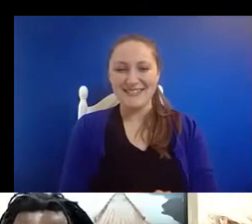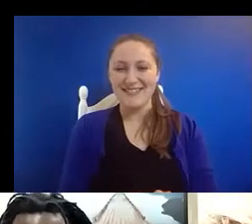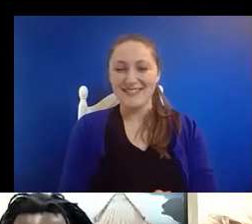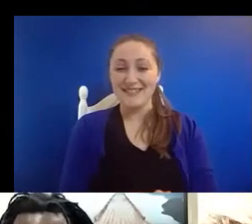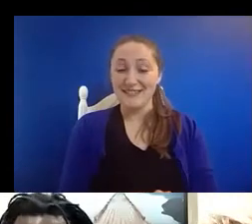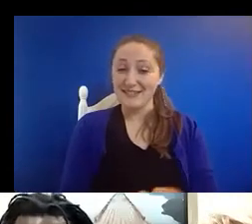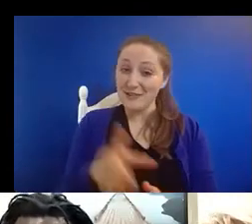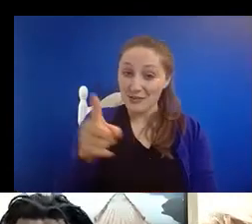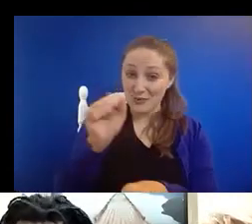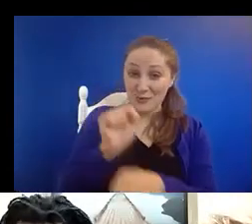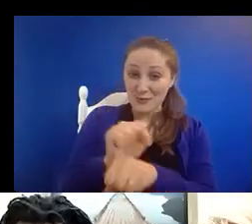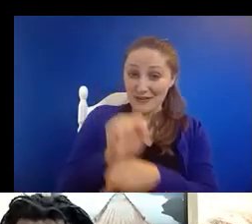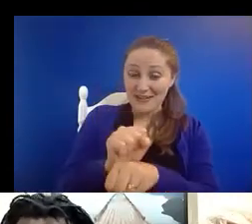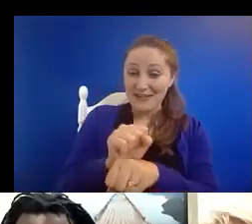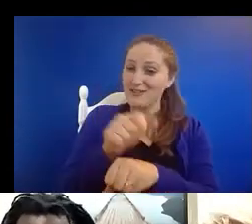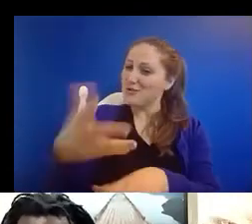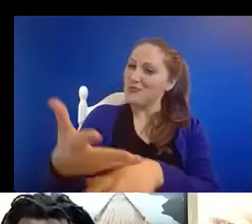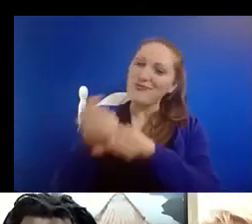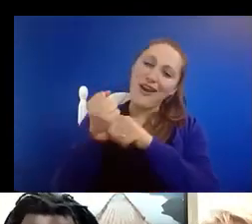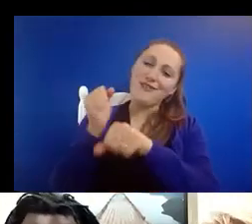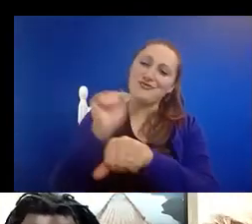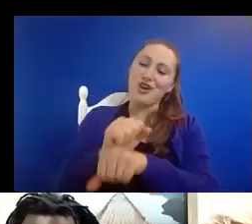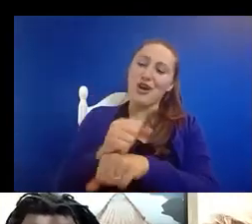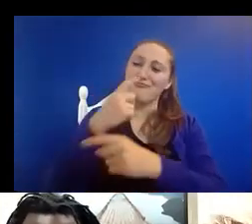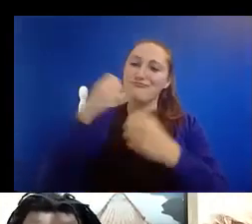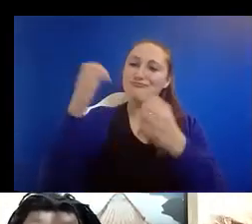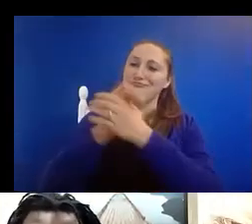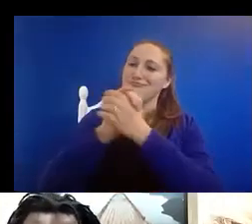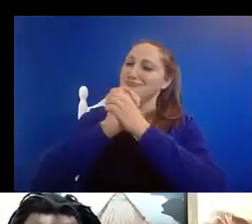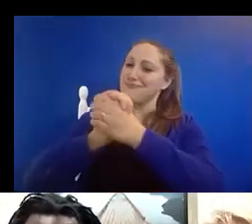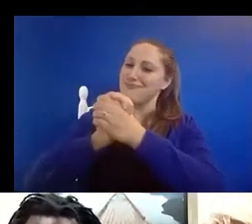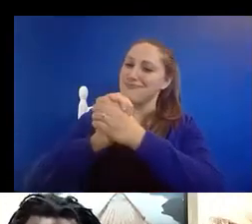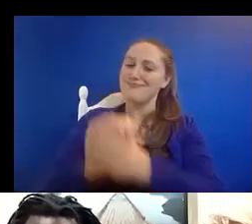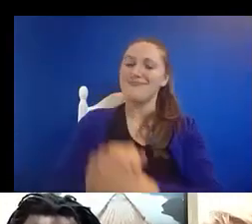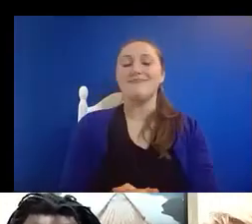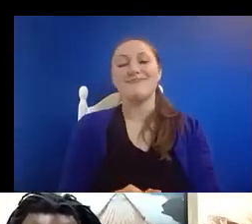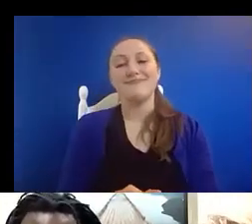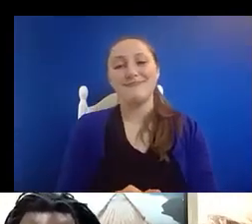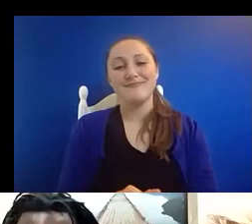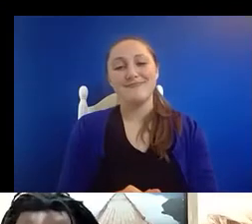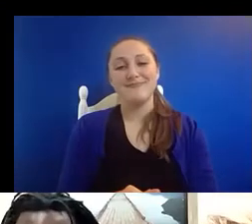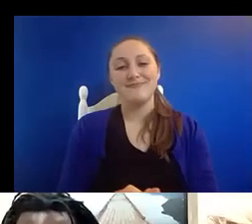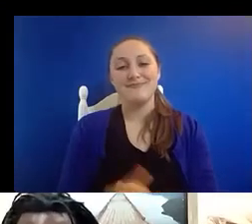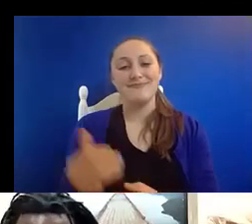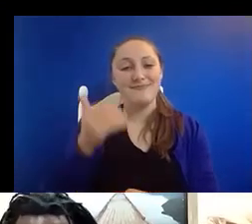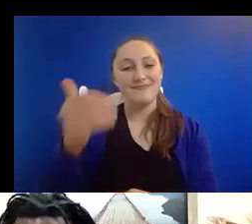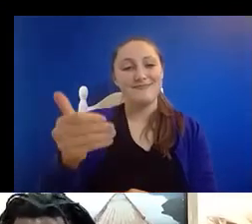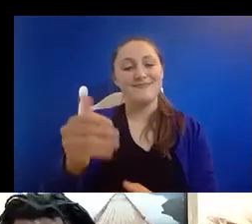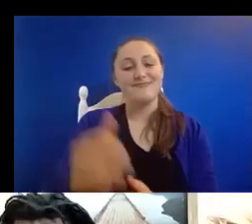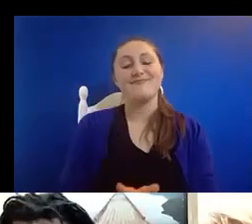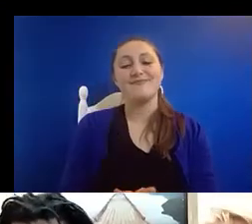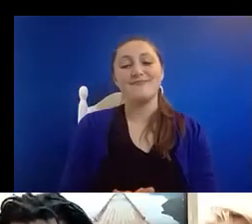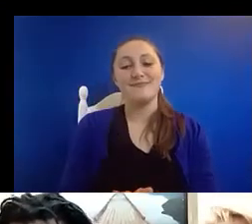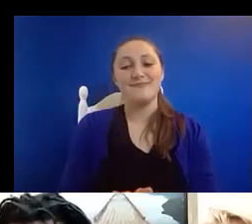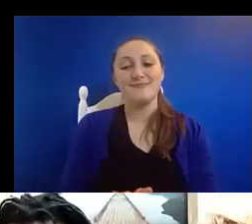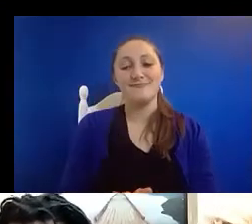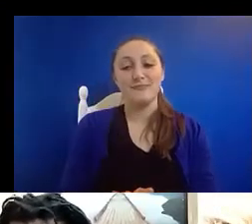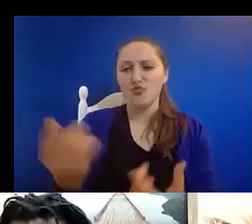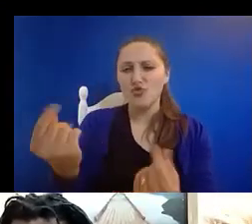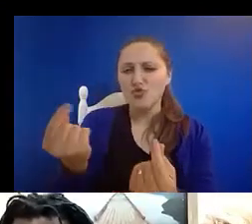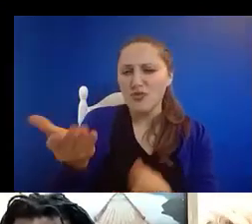that's you at work. You got the job. Congratulations. Yeah. Next slide, please. And what you doing